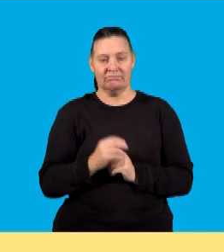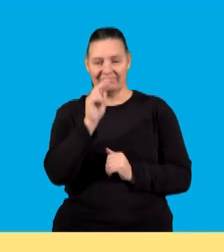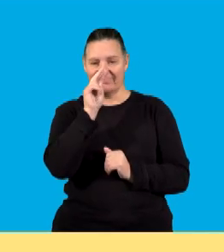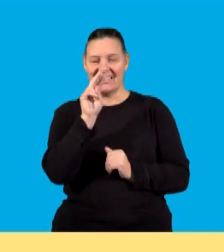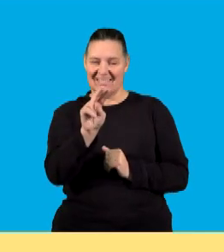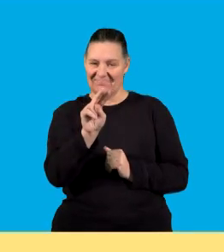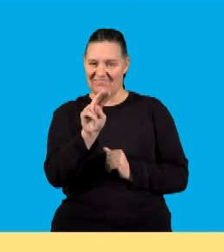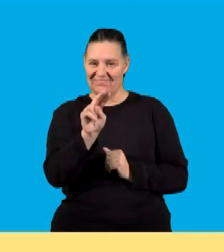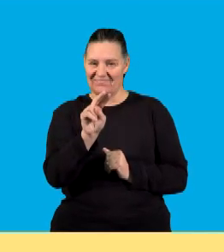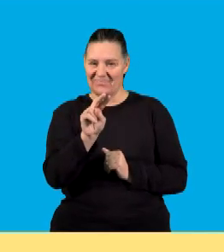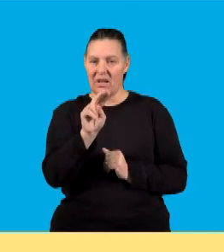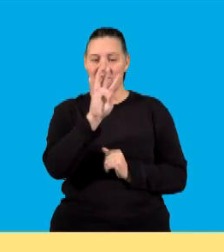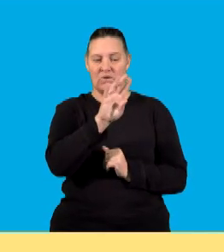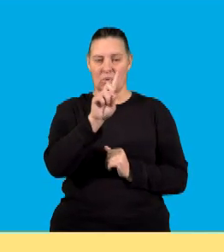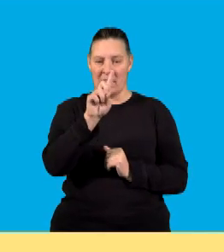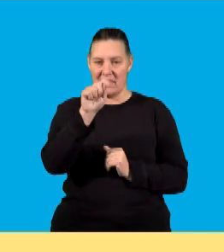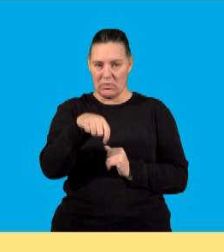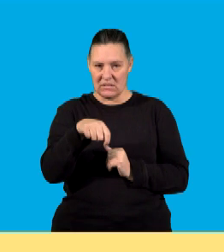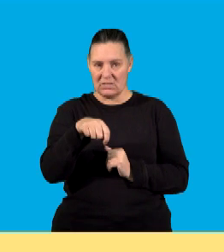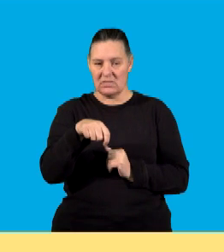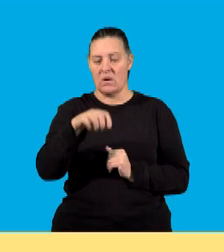As you see over there, that is my